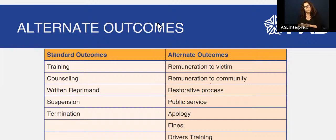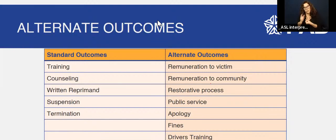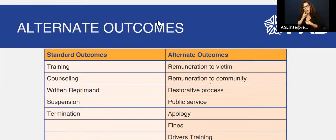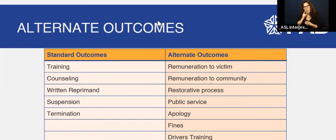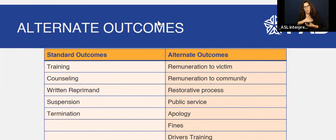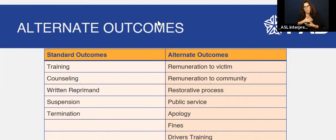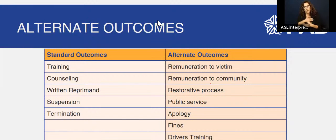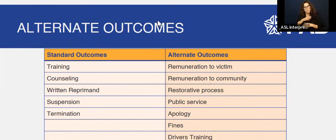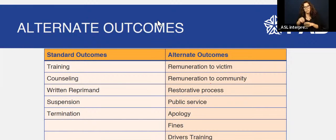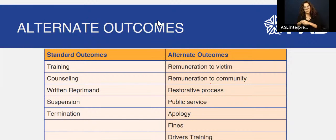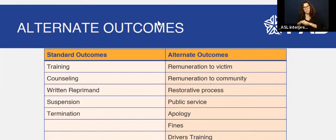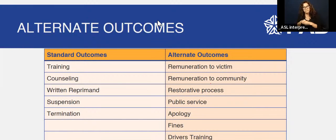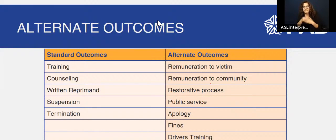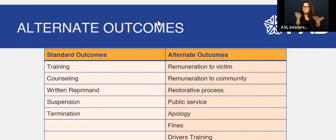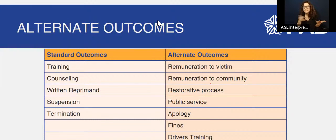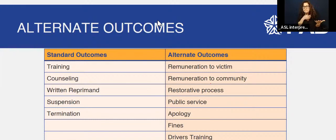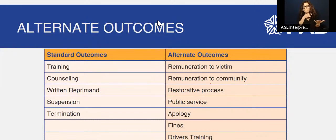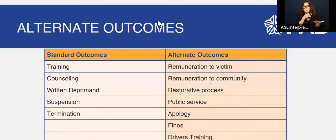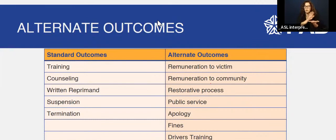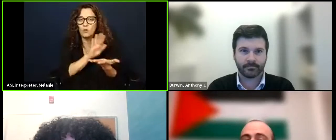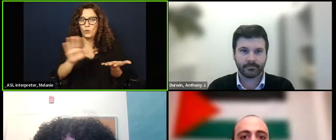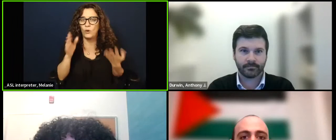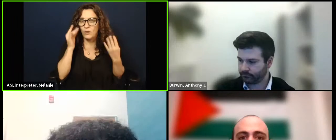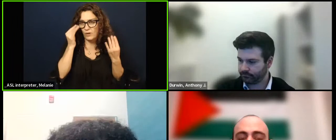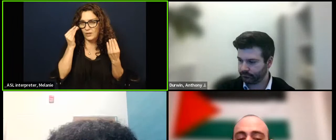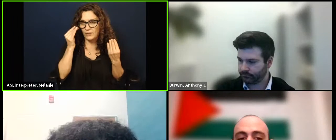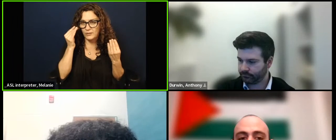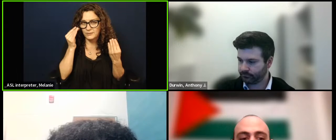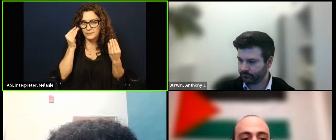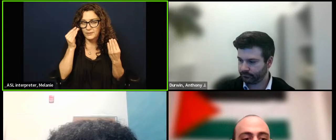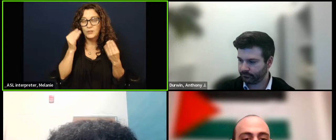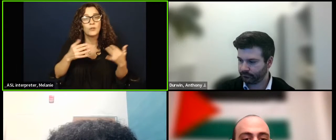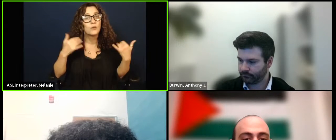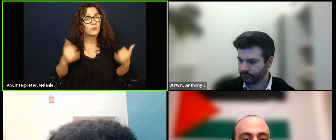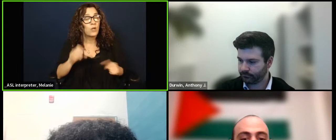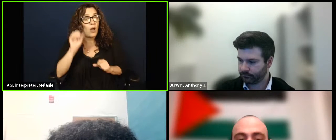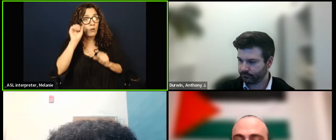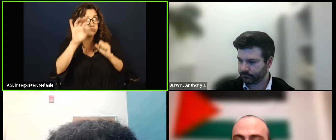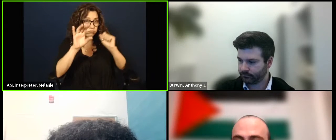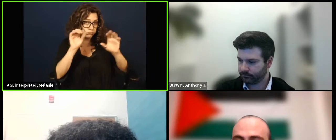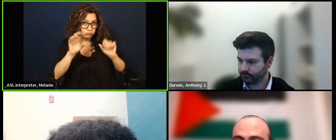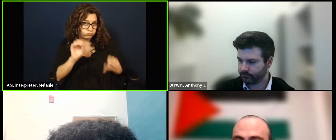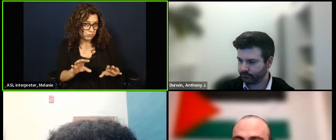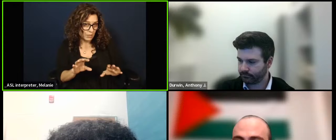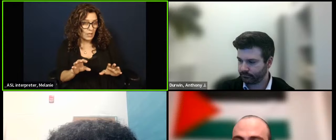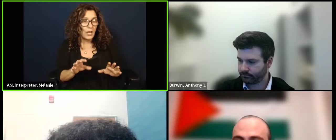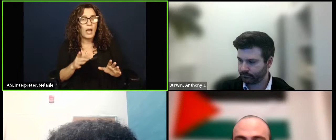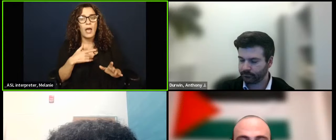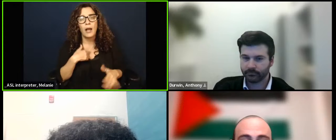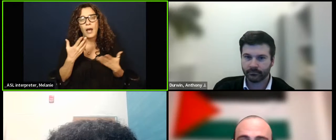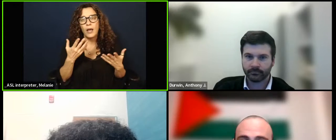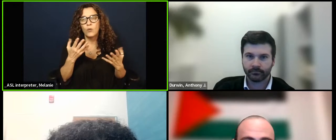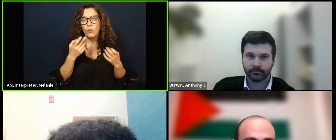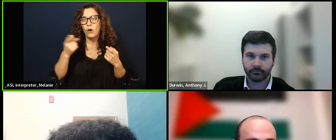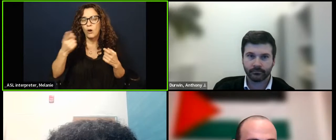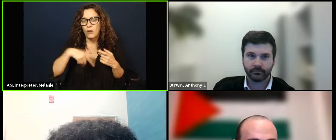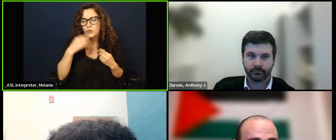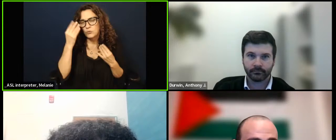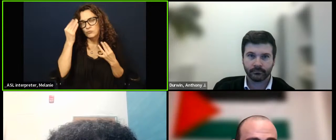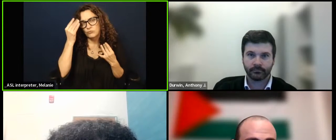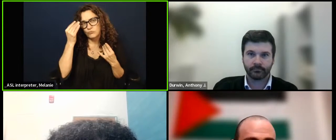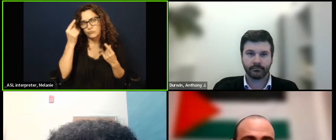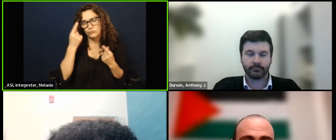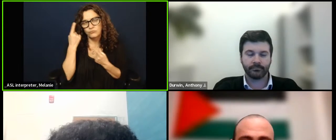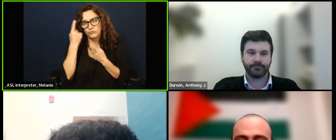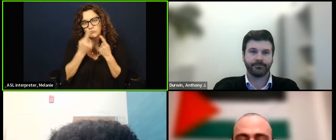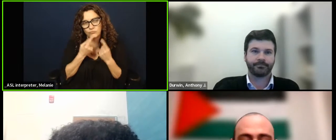So I will let all of that marinate and perhaps let some questions start to trickle in. And